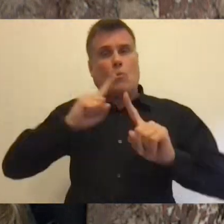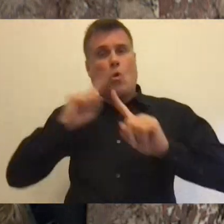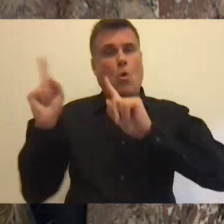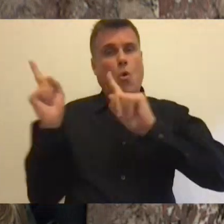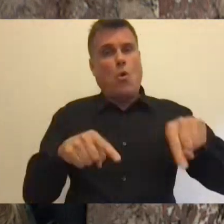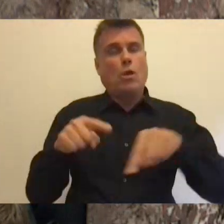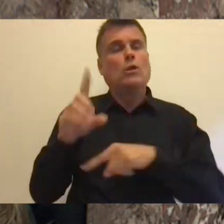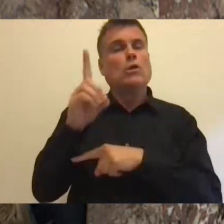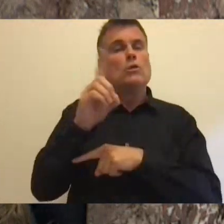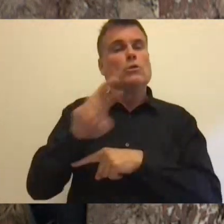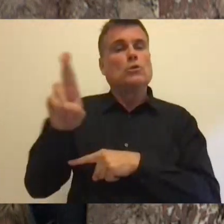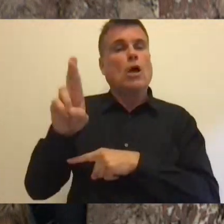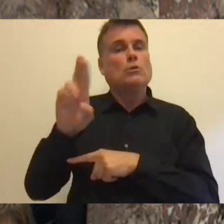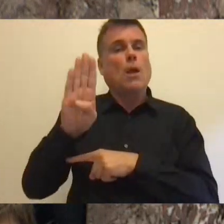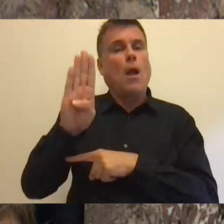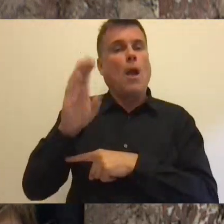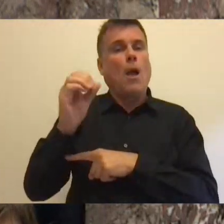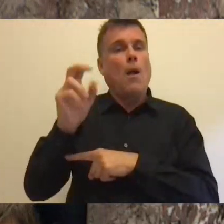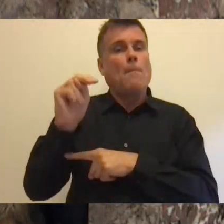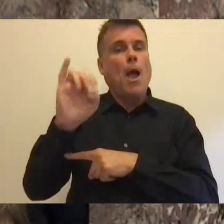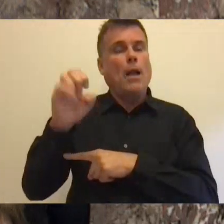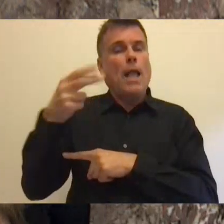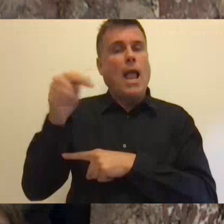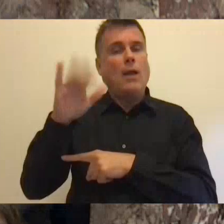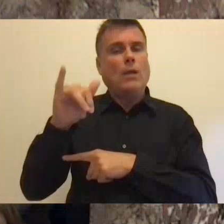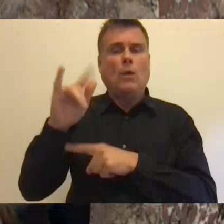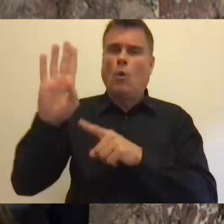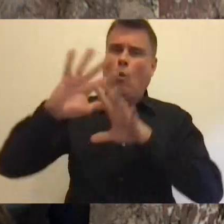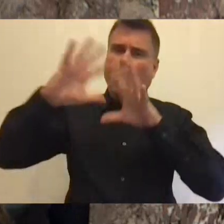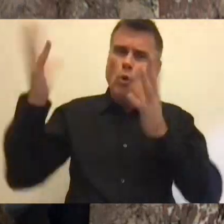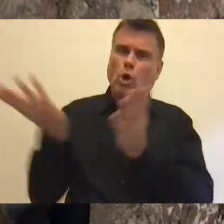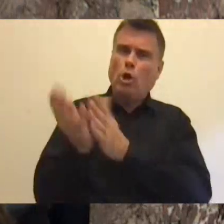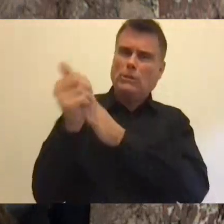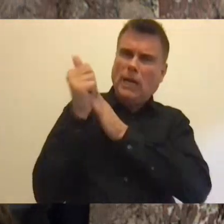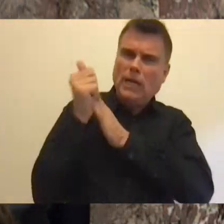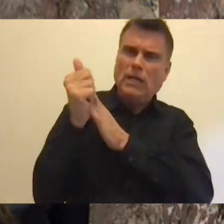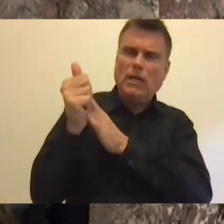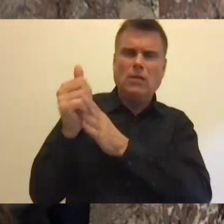provincial health officer in British Columbia. Also,